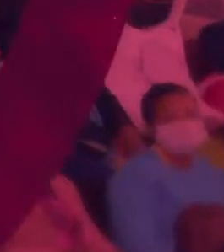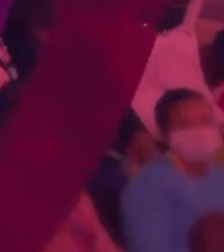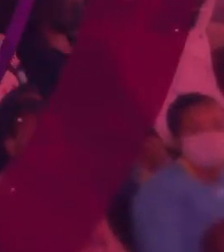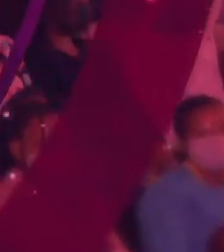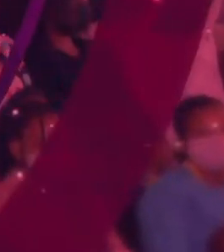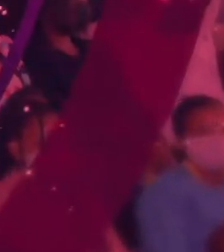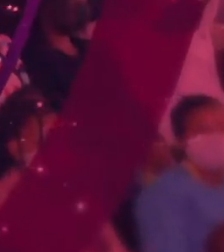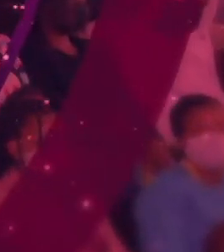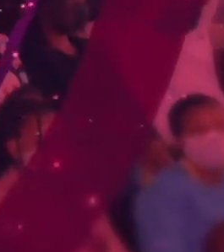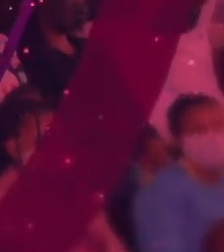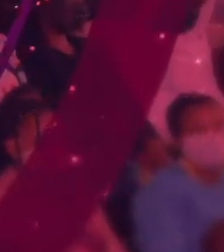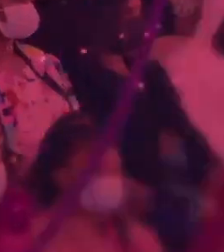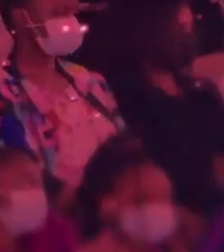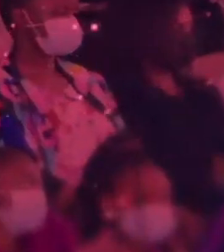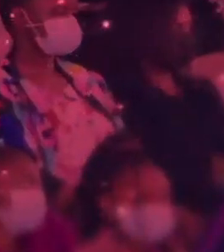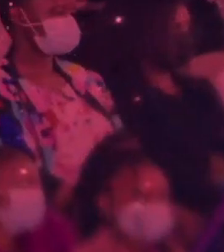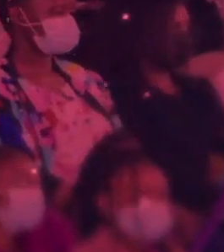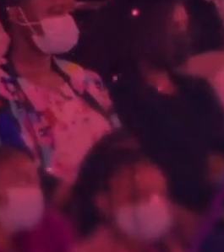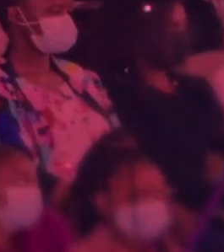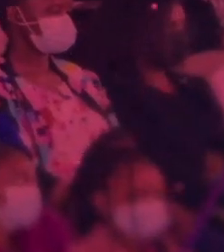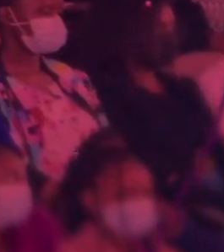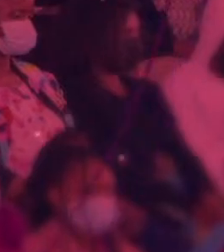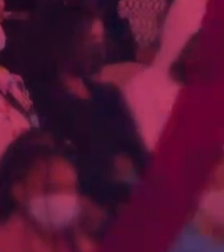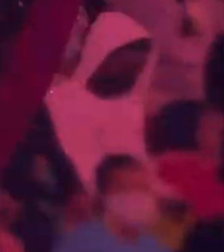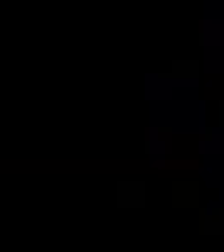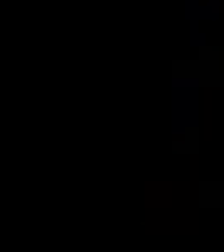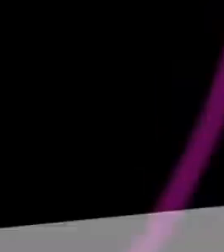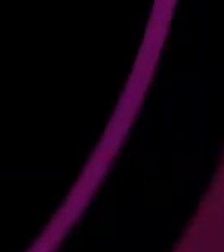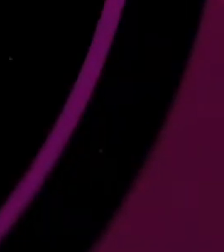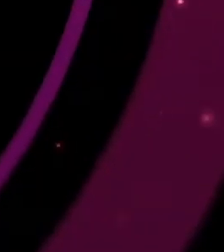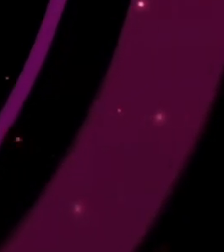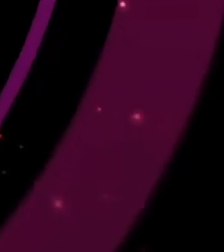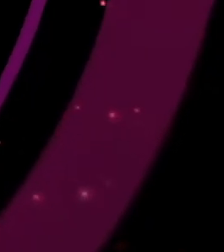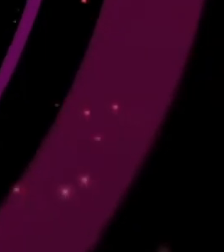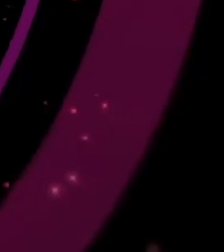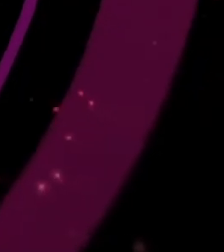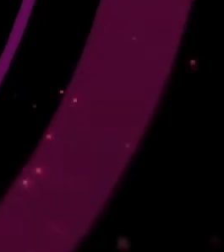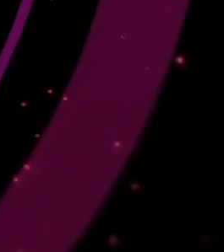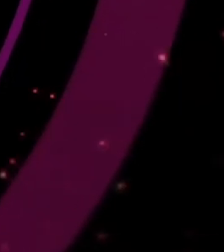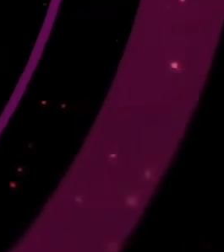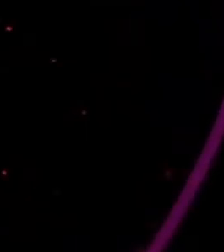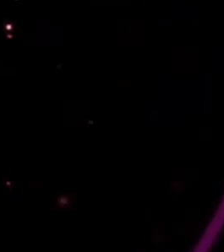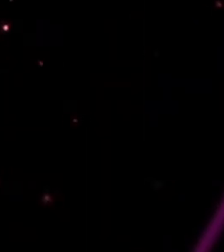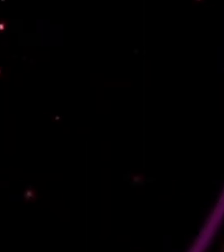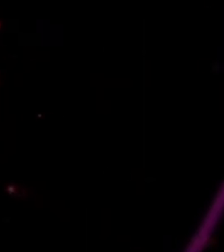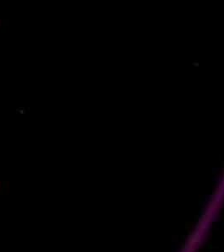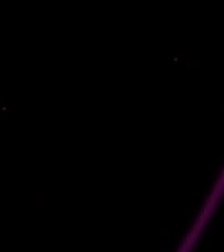Holy Spirit. Amen. We can sing the hymn, "To God Be the Glory."